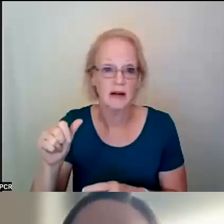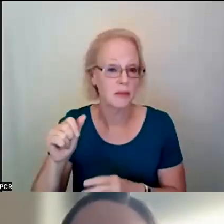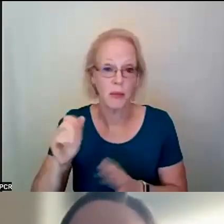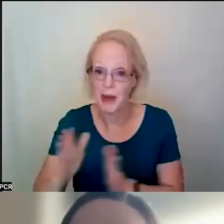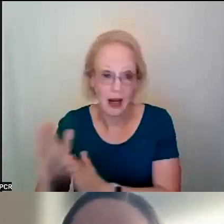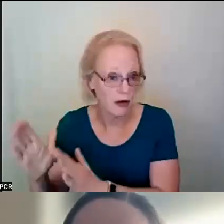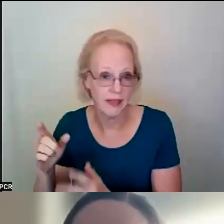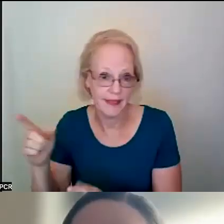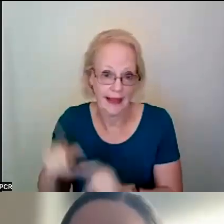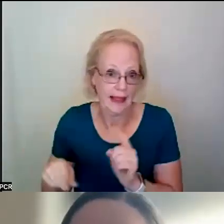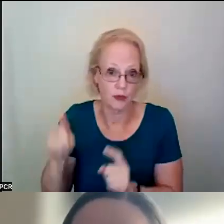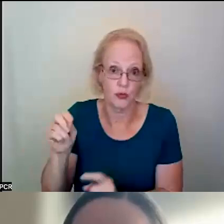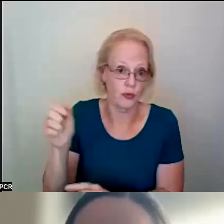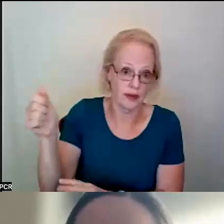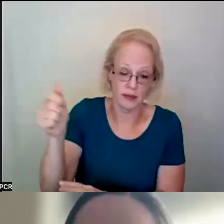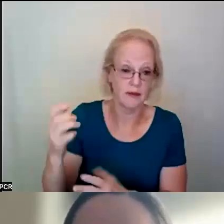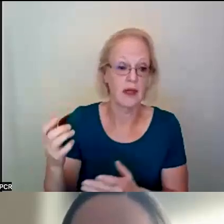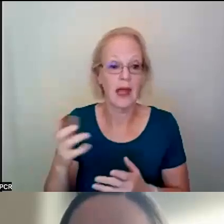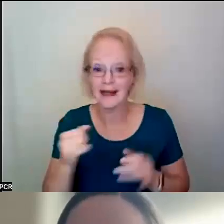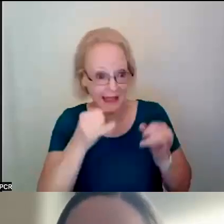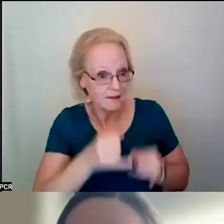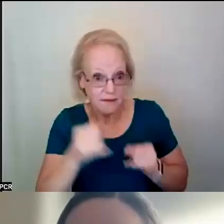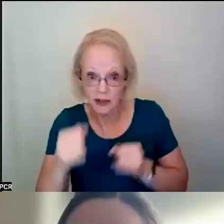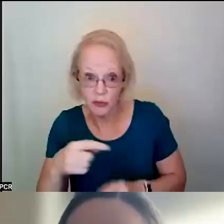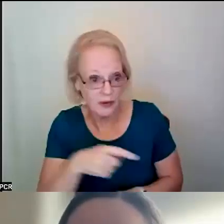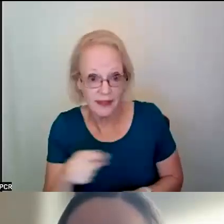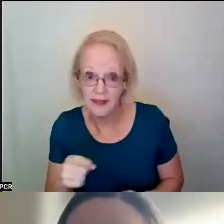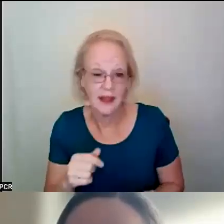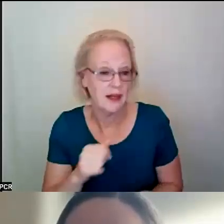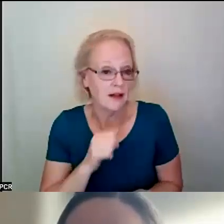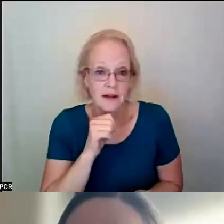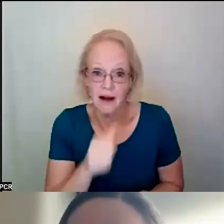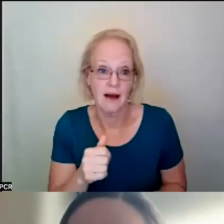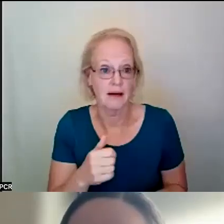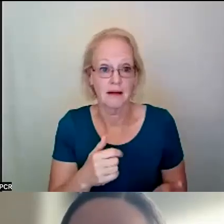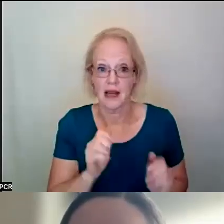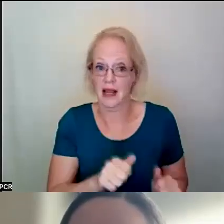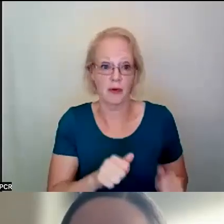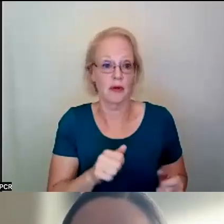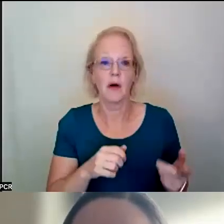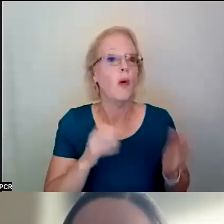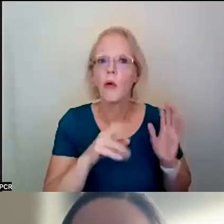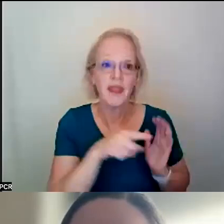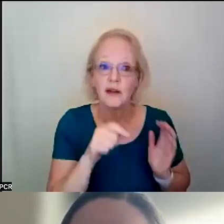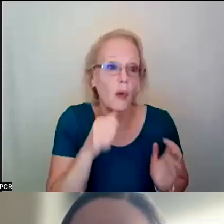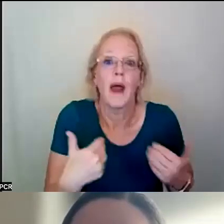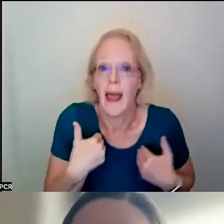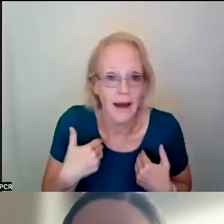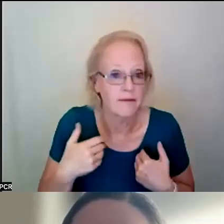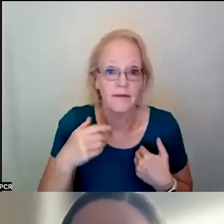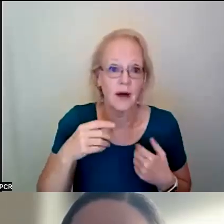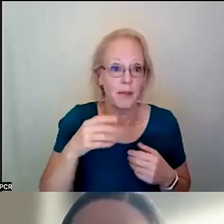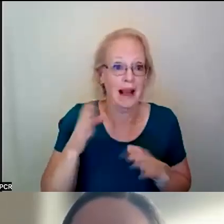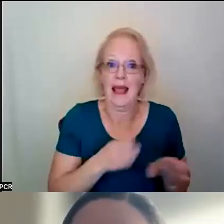or individuals are not covered by employer plans, it creates a